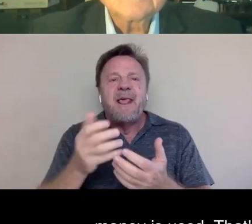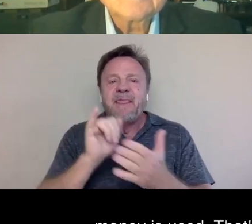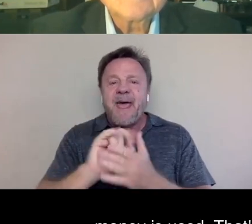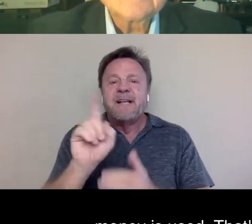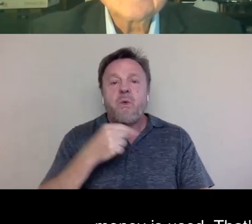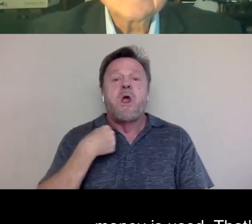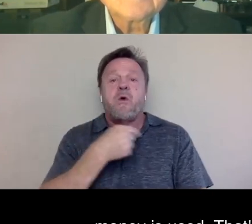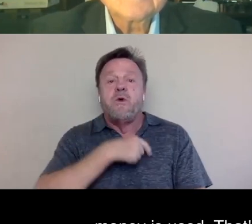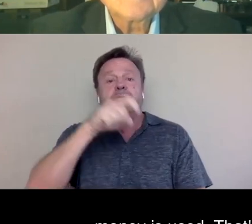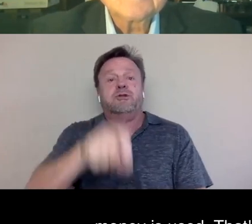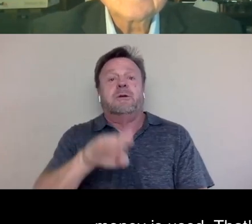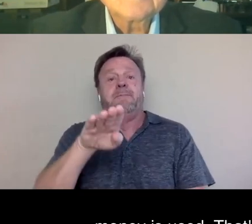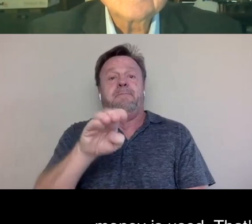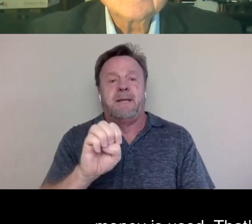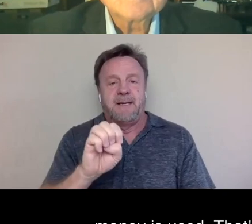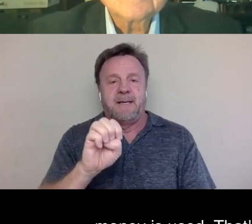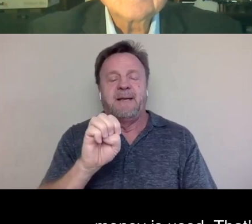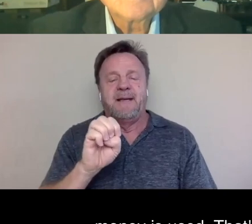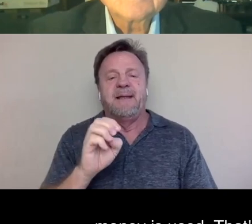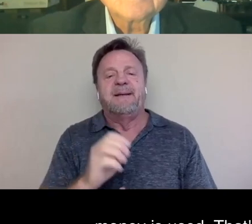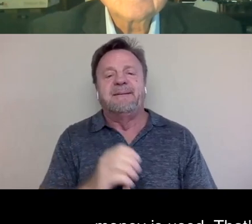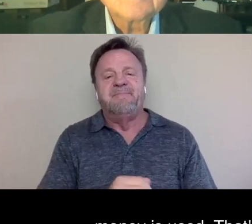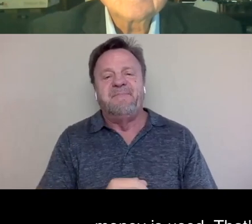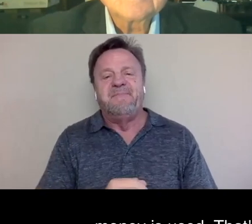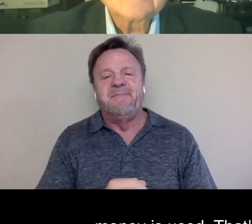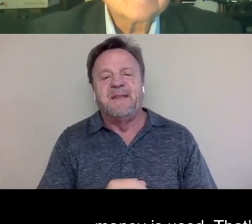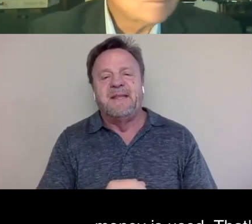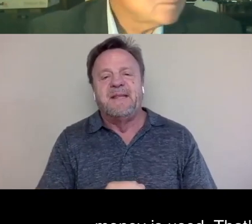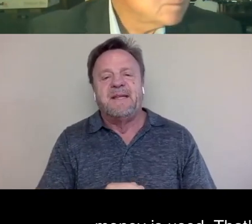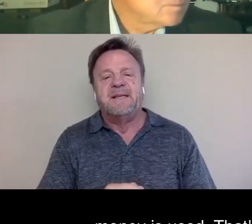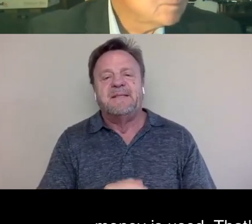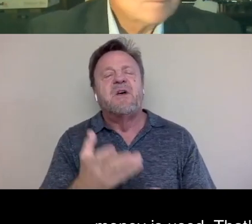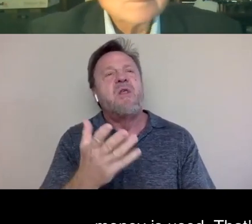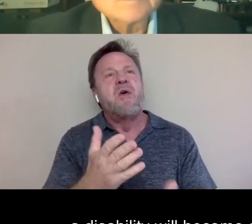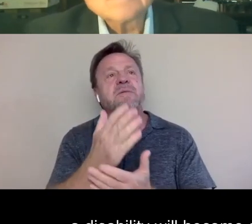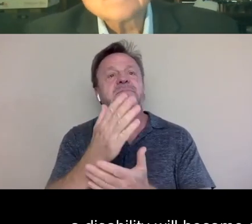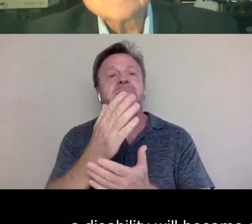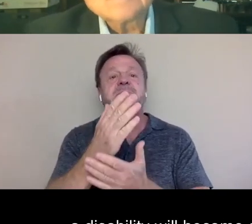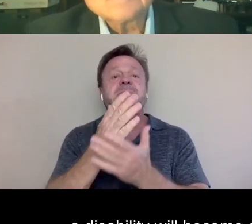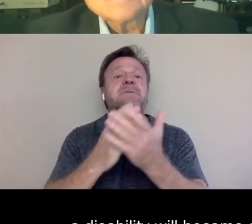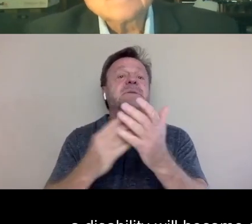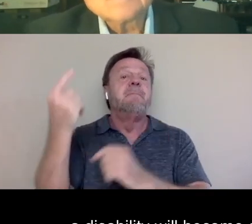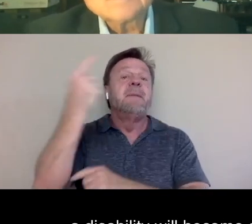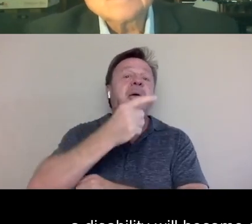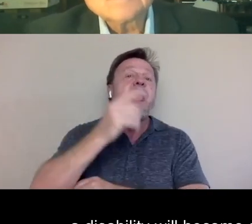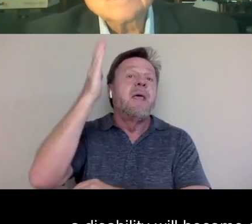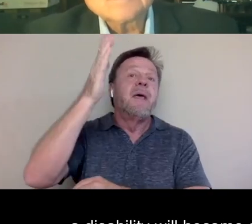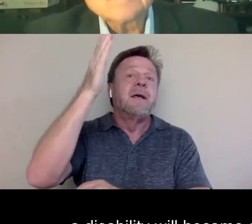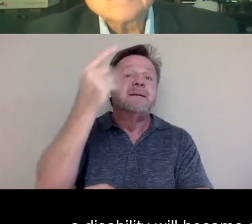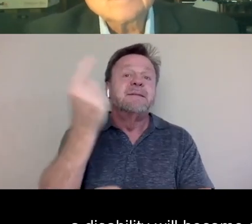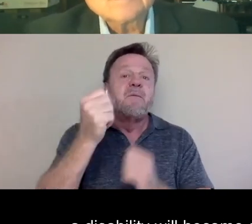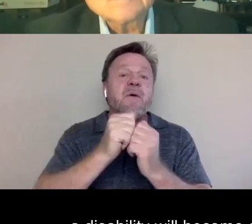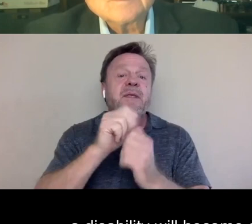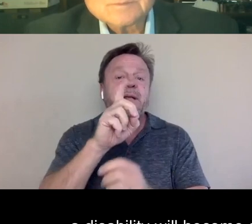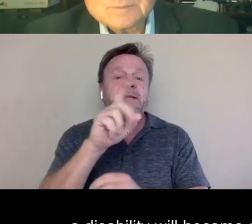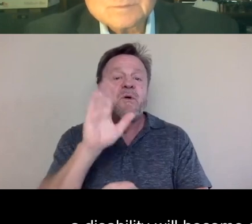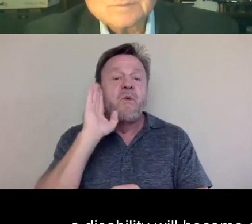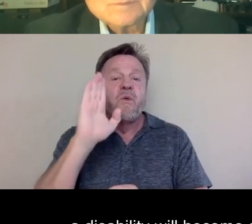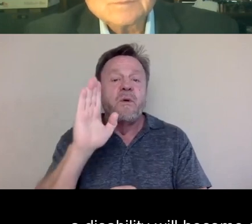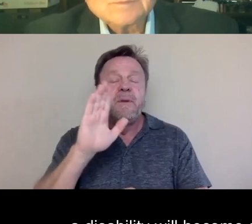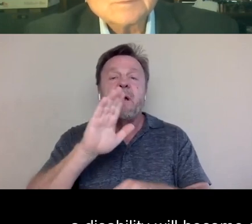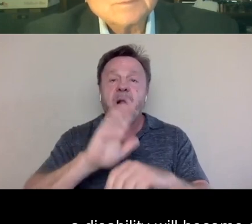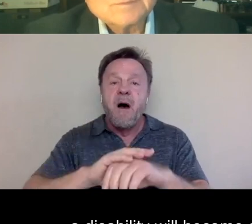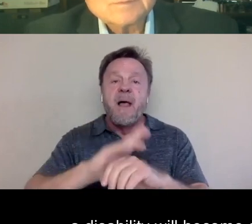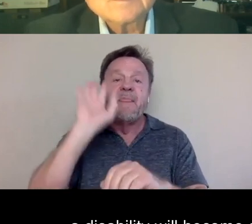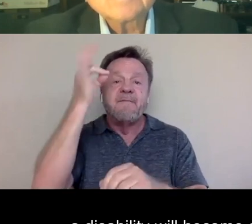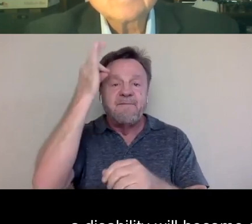be. And so there is... someday, someone with a disability will become a Federal Reserve Board on the Federal Reserve